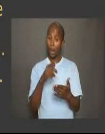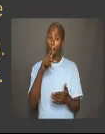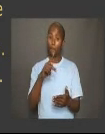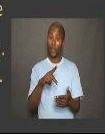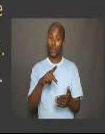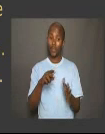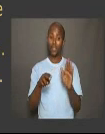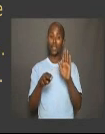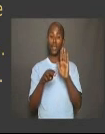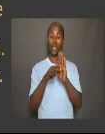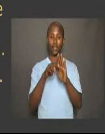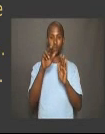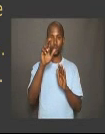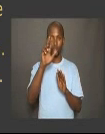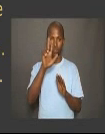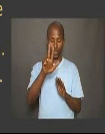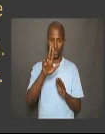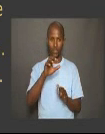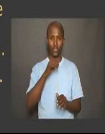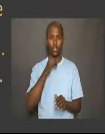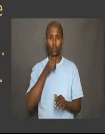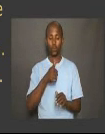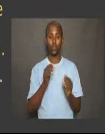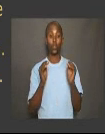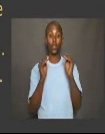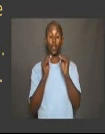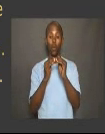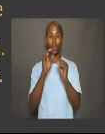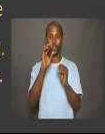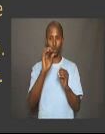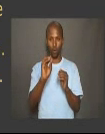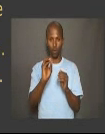Since P of negative 3 does not